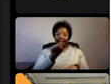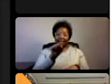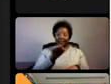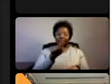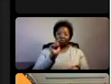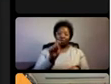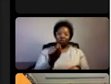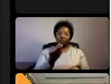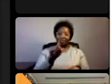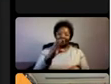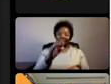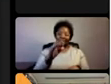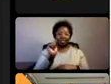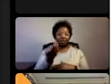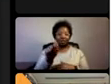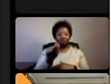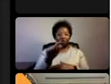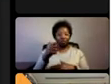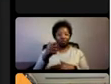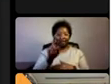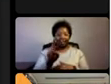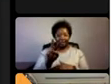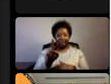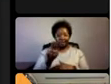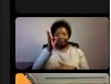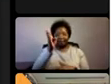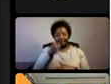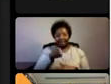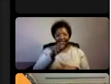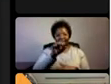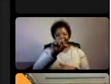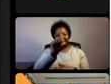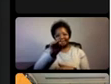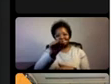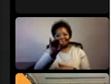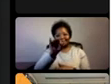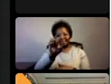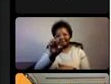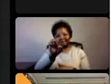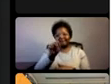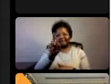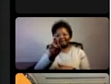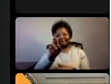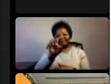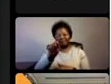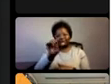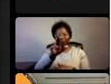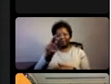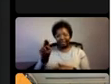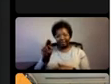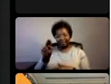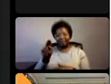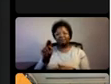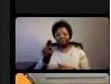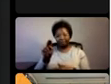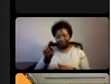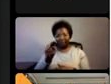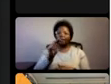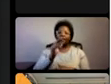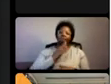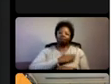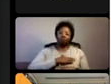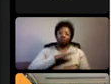DCPS.dc.gov/safe return and upload their results on Tuesday, January 4th. To do that, we're